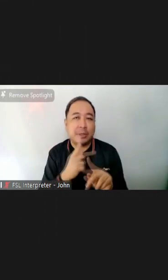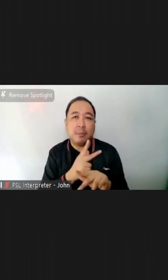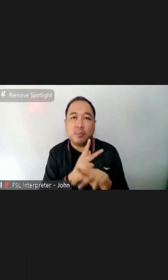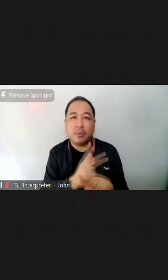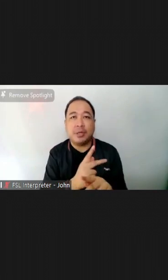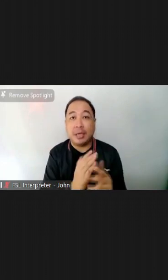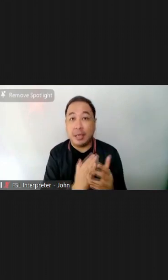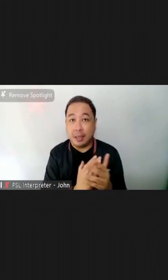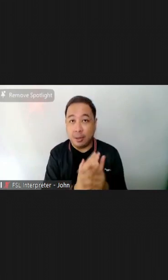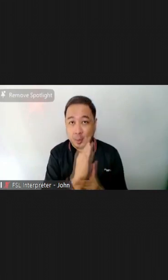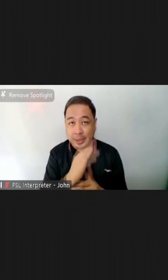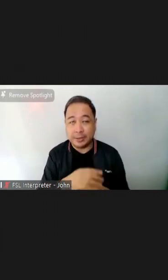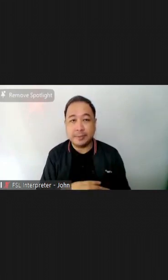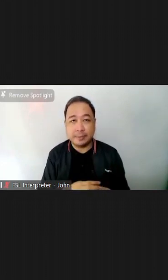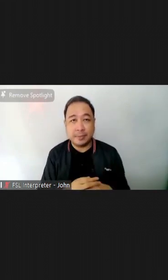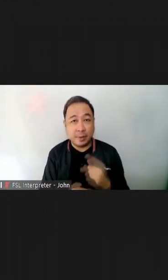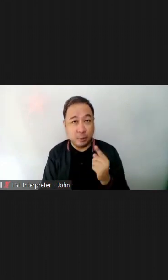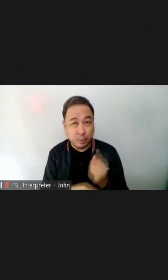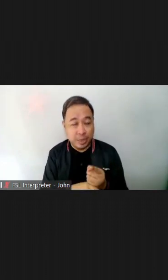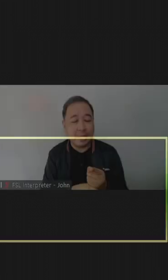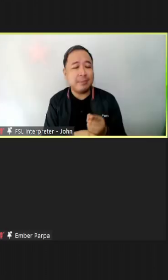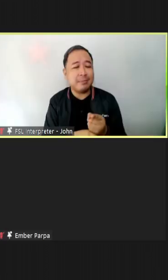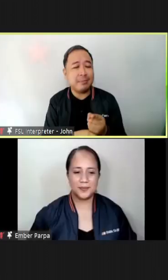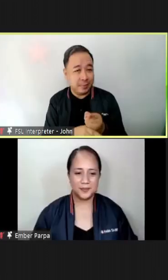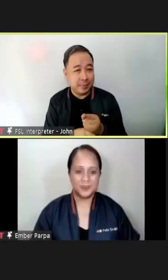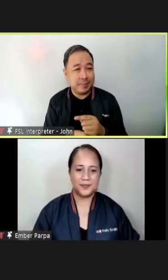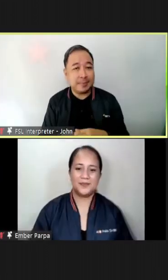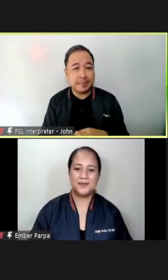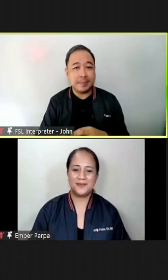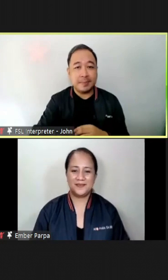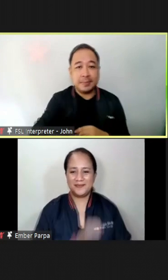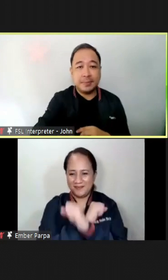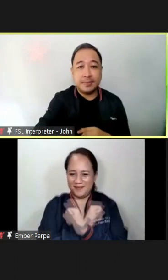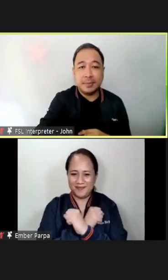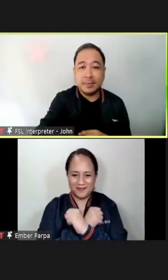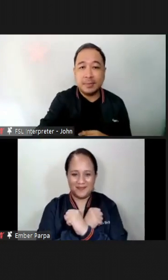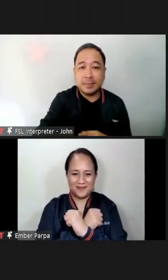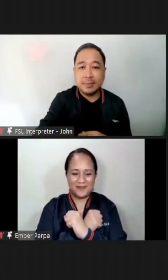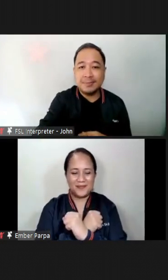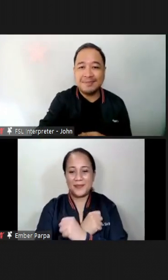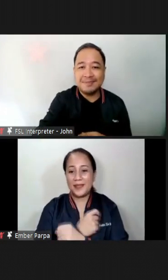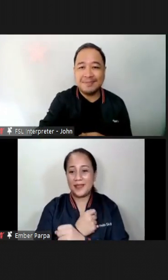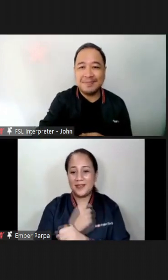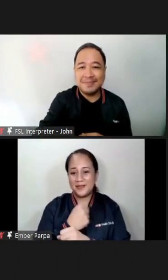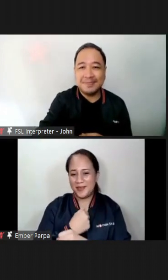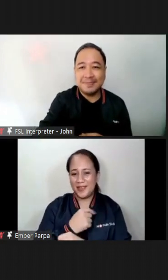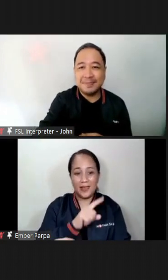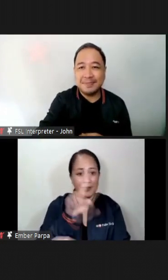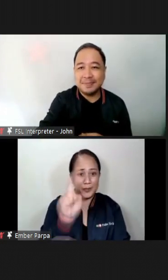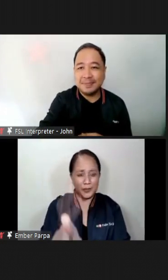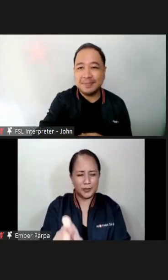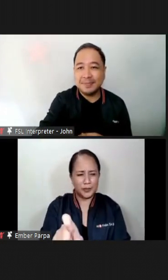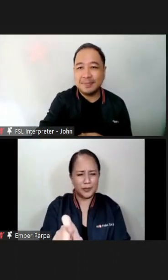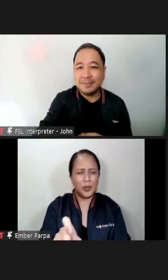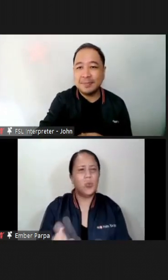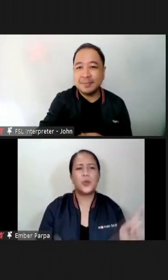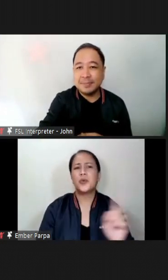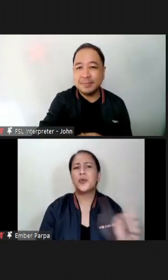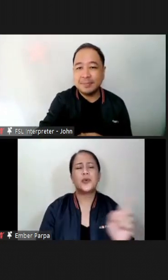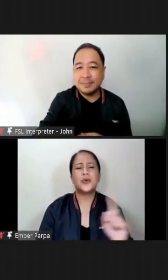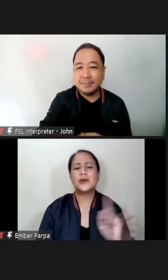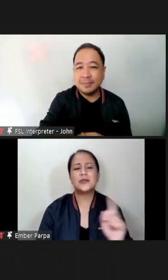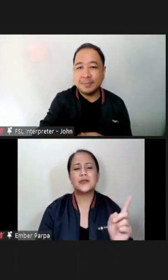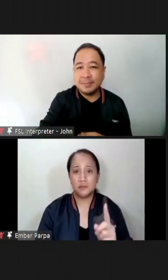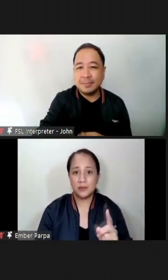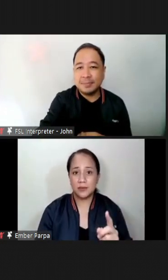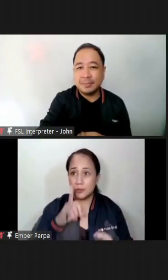Ramir? Tama ka dyan, Ate Glay. Ram, meron akong tanong sa'yo. Ano yun, Ate Glay? Sumbongero ka